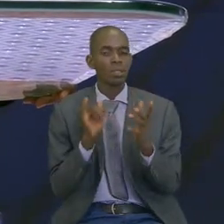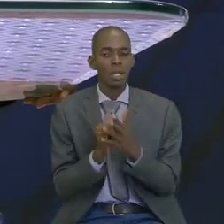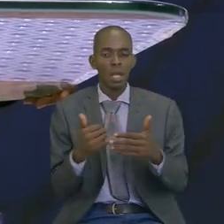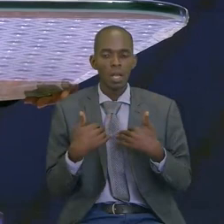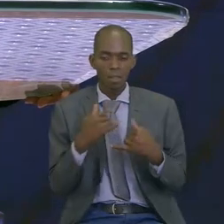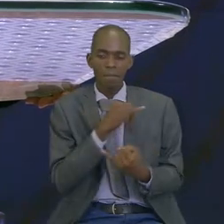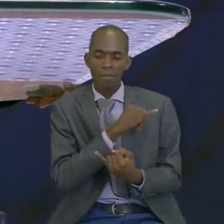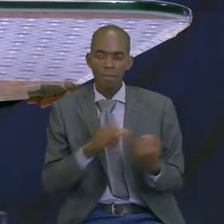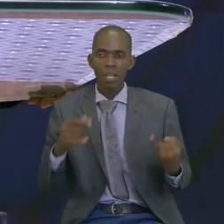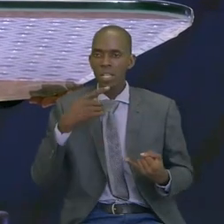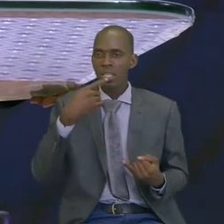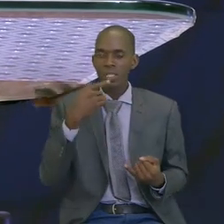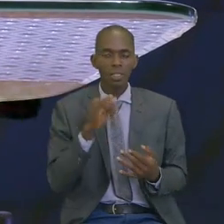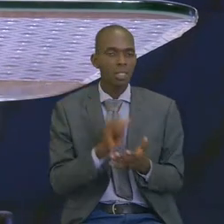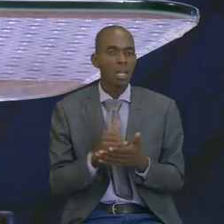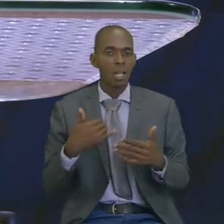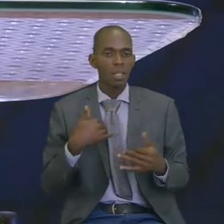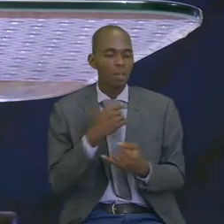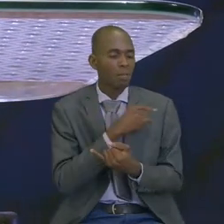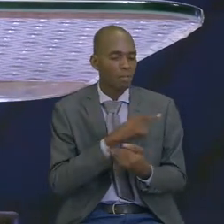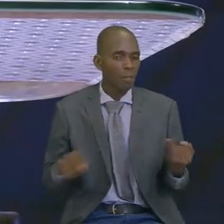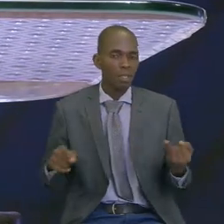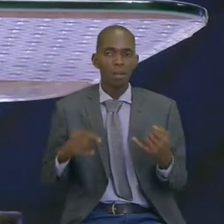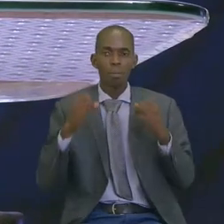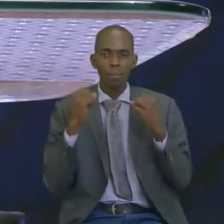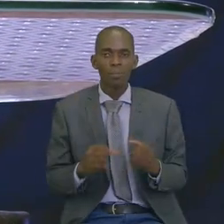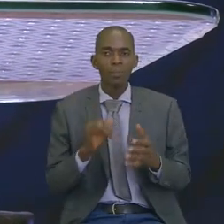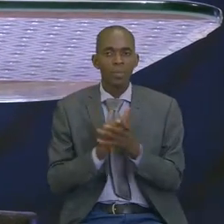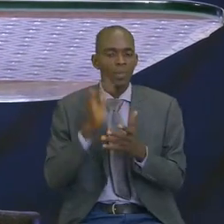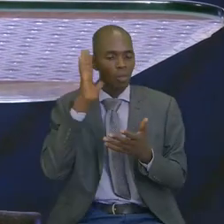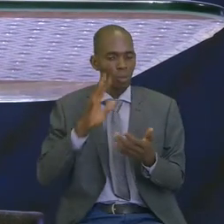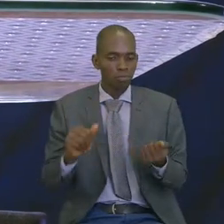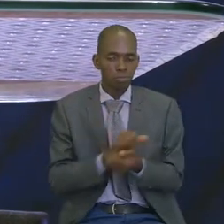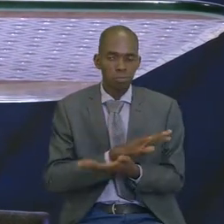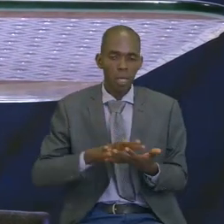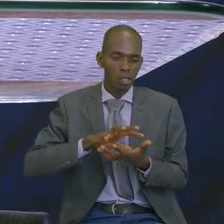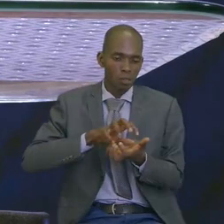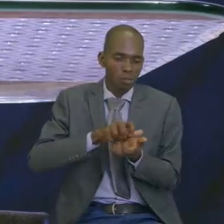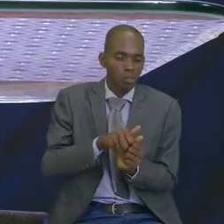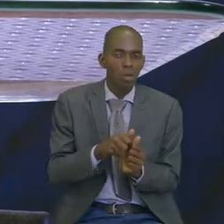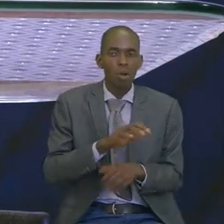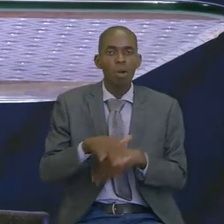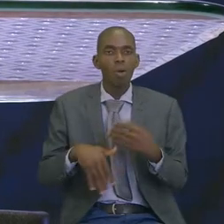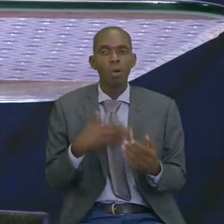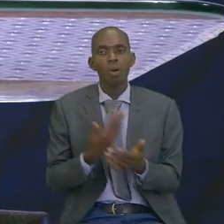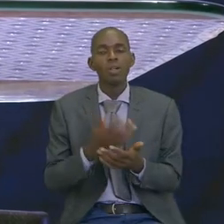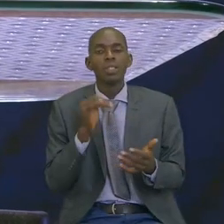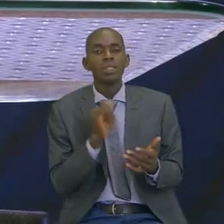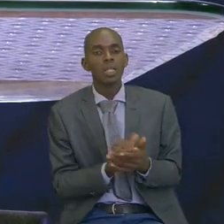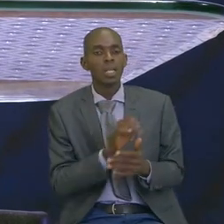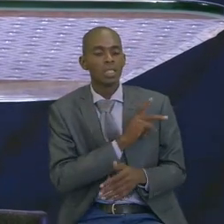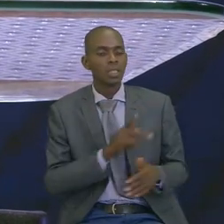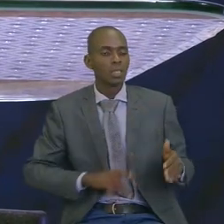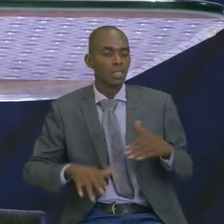final say, that has the final power, that will demolish and crush all those empires,